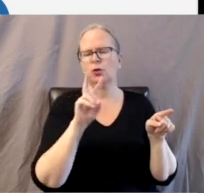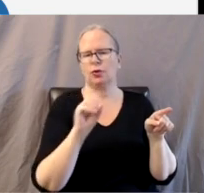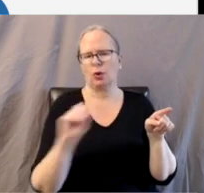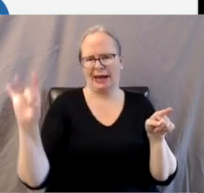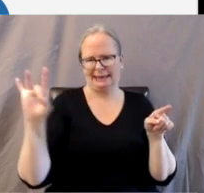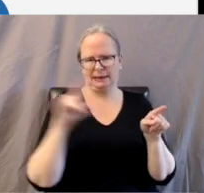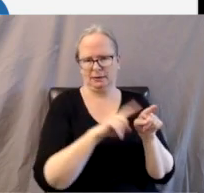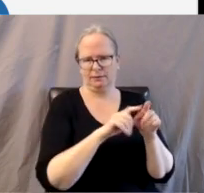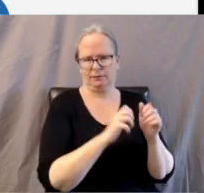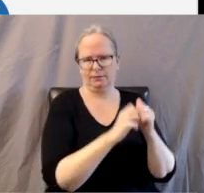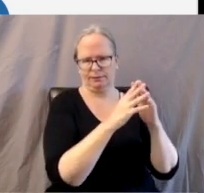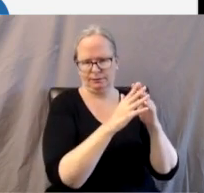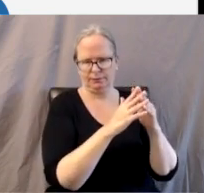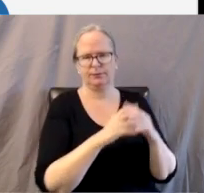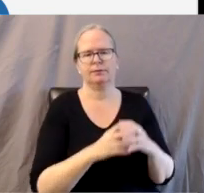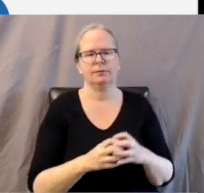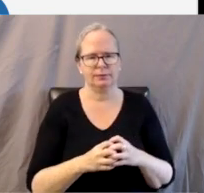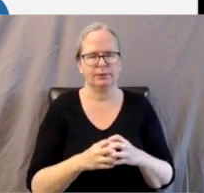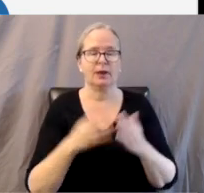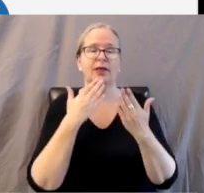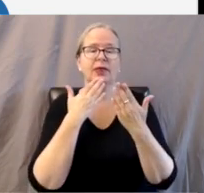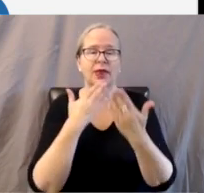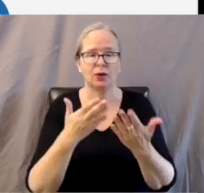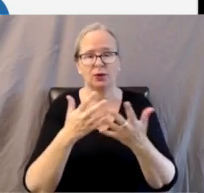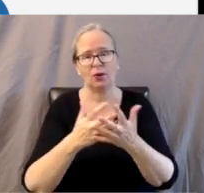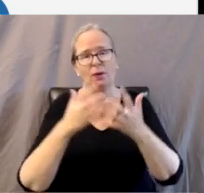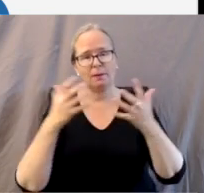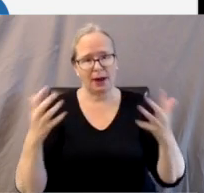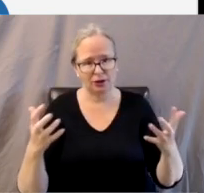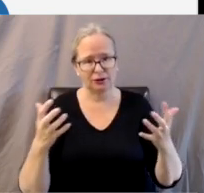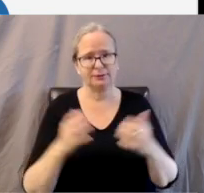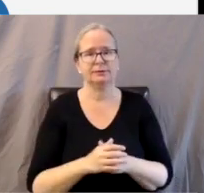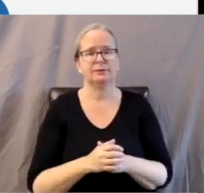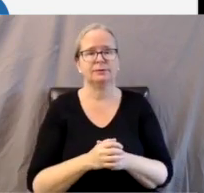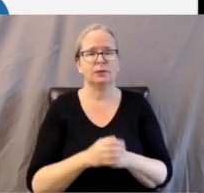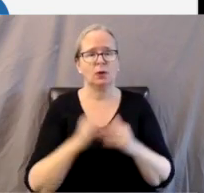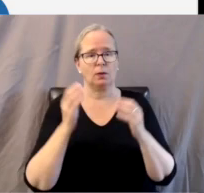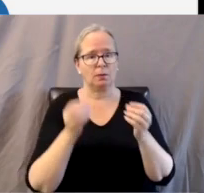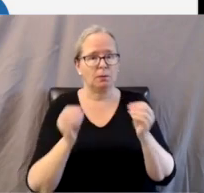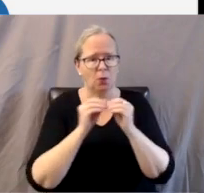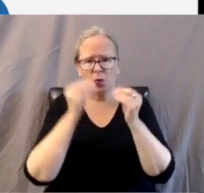right, thank you very much. And if you want more information, you can always go to